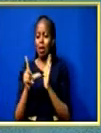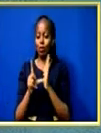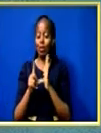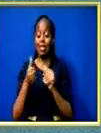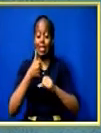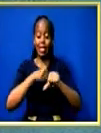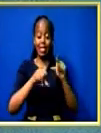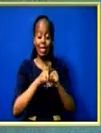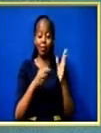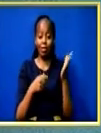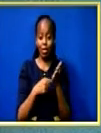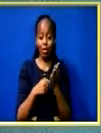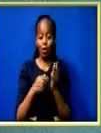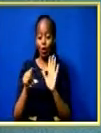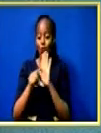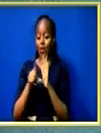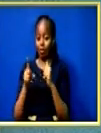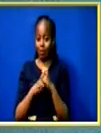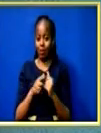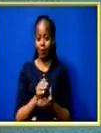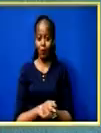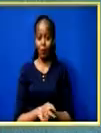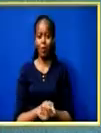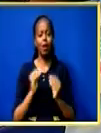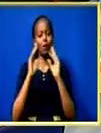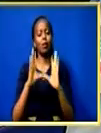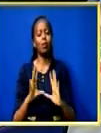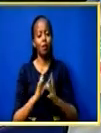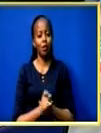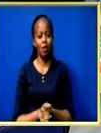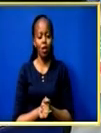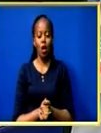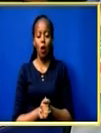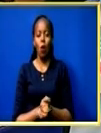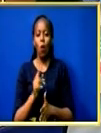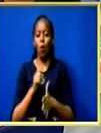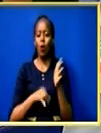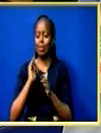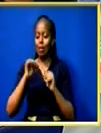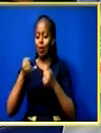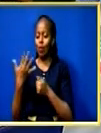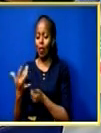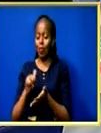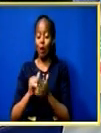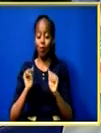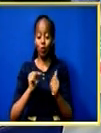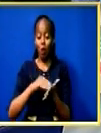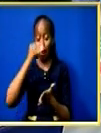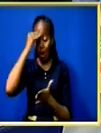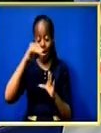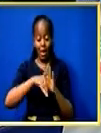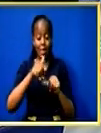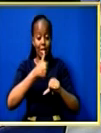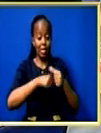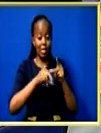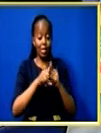and technology, grade 6. Okay? You're right. I am Malimu. What is this new thing we're going to learn in science and technology for